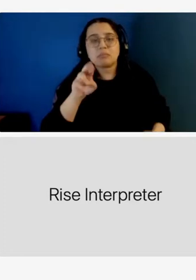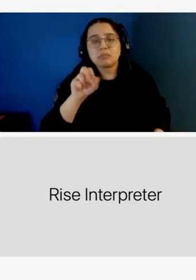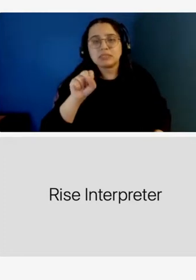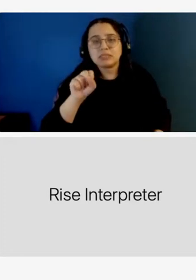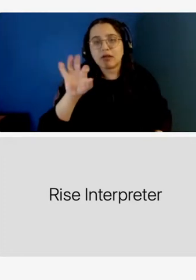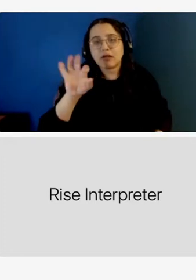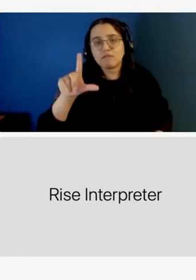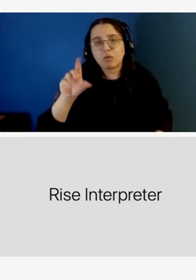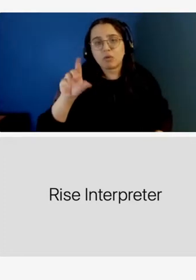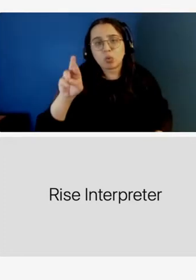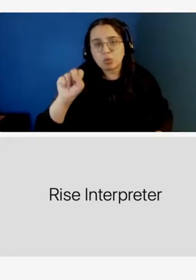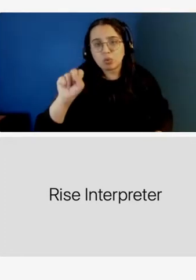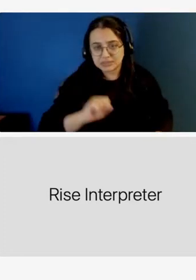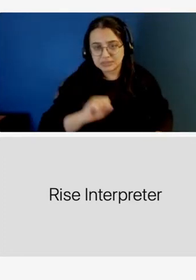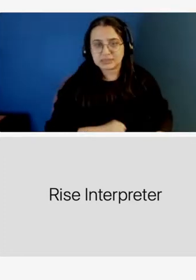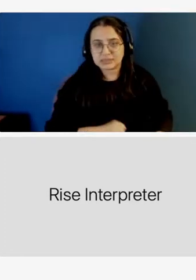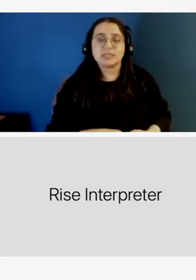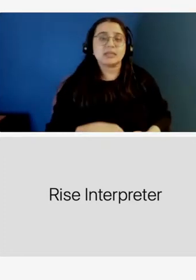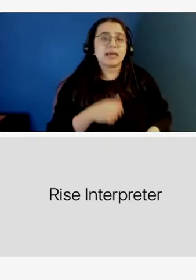Any discussion?